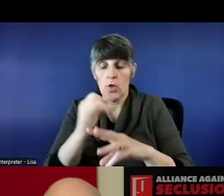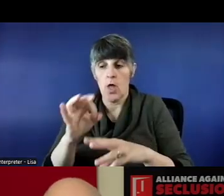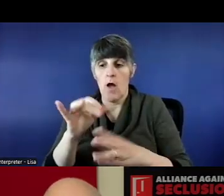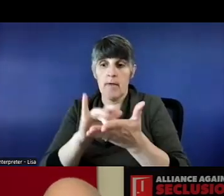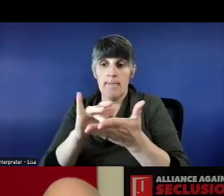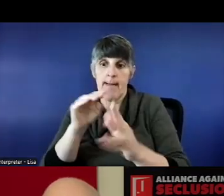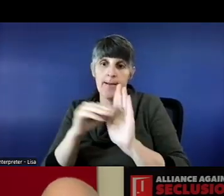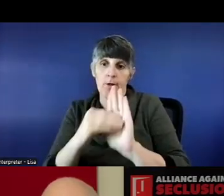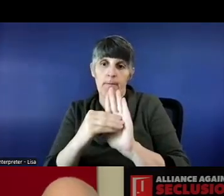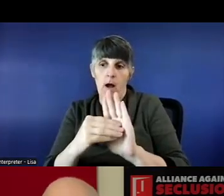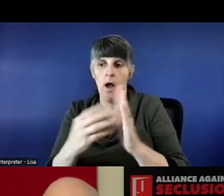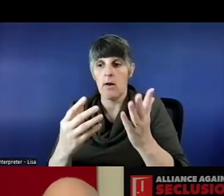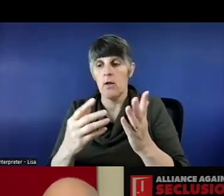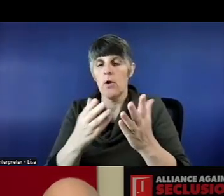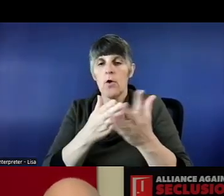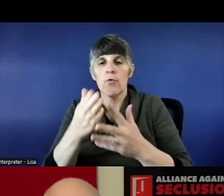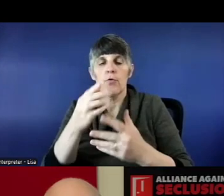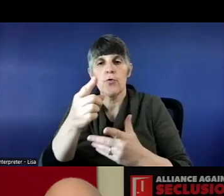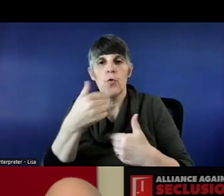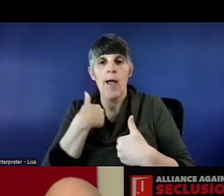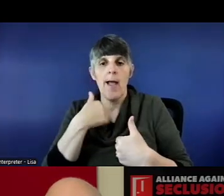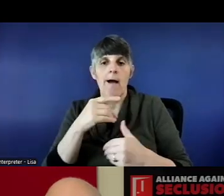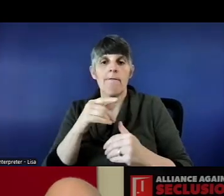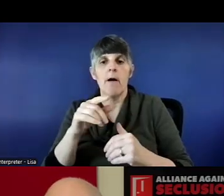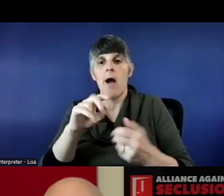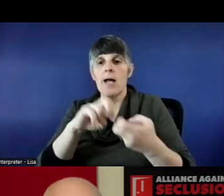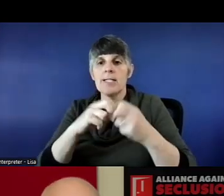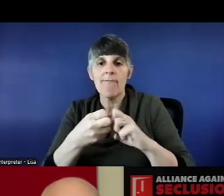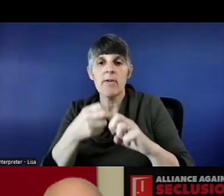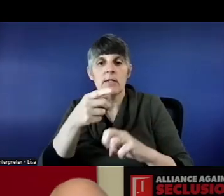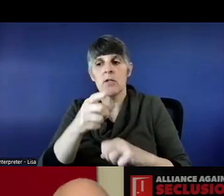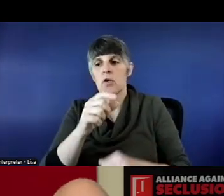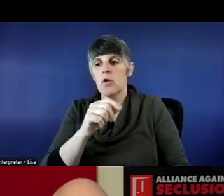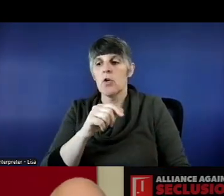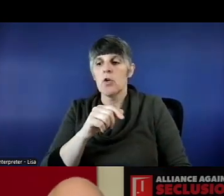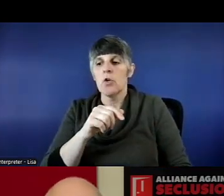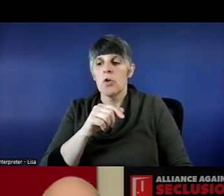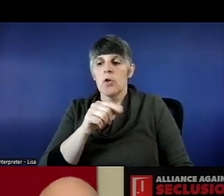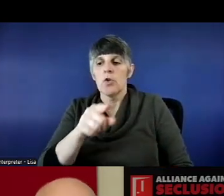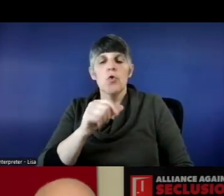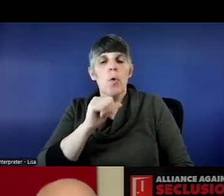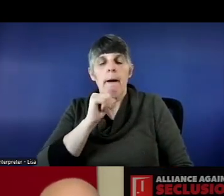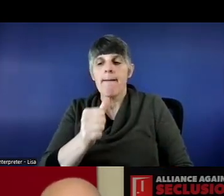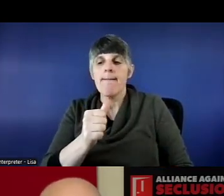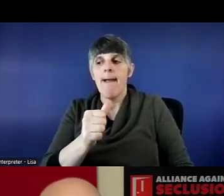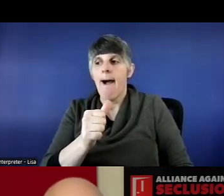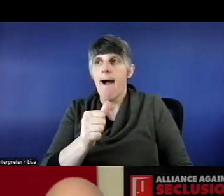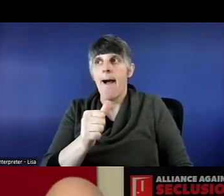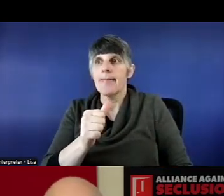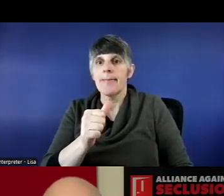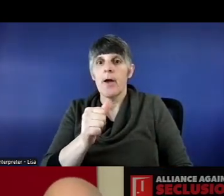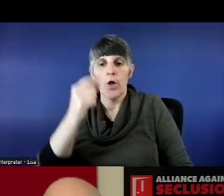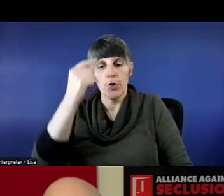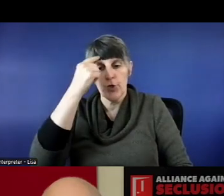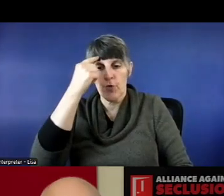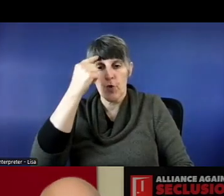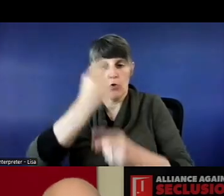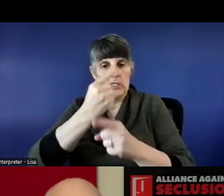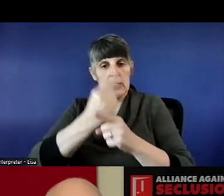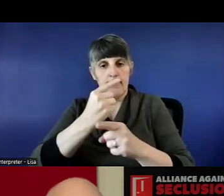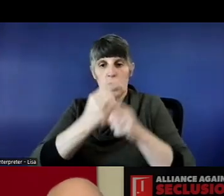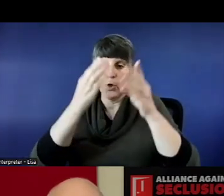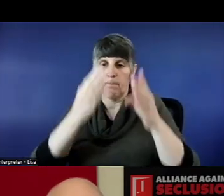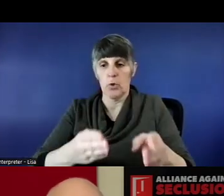medical model, through you have a deficit, you are not, you are not the neurotypical